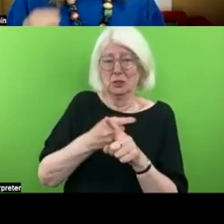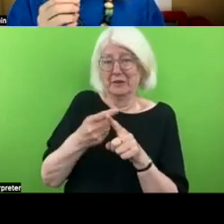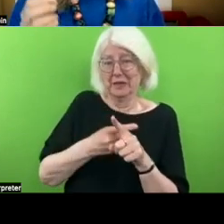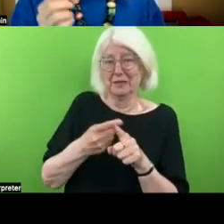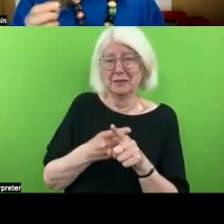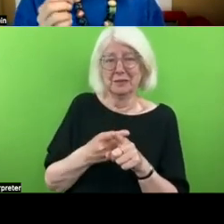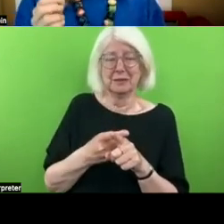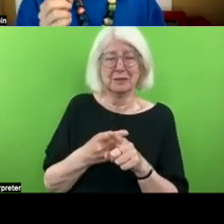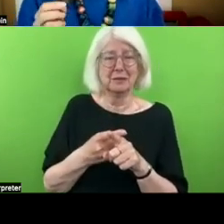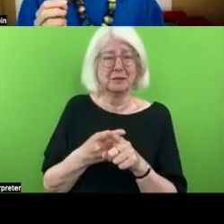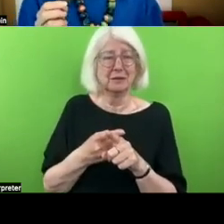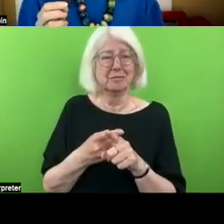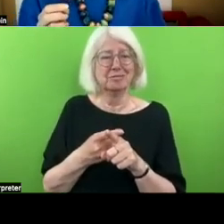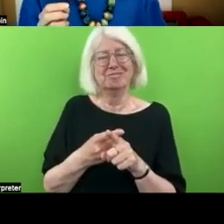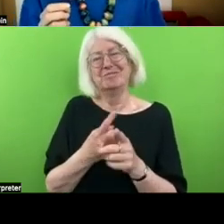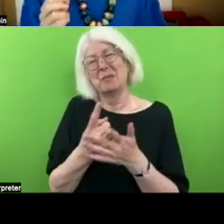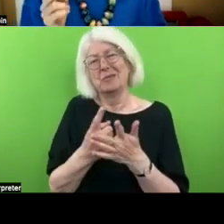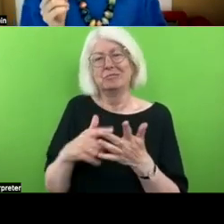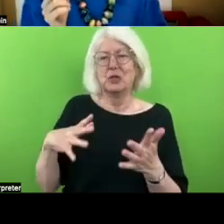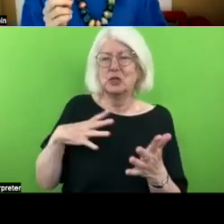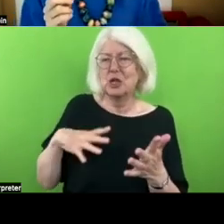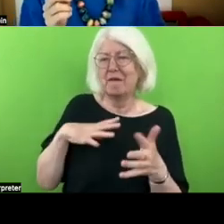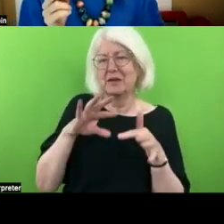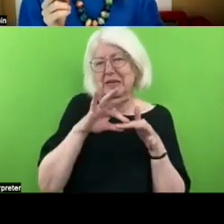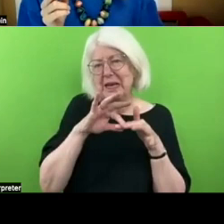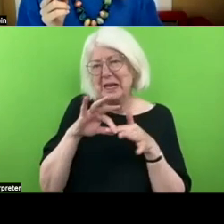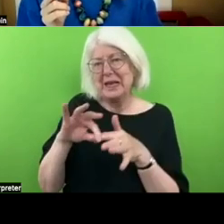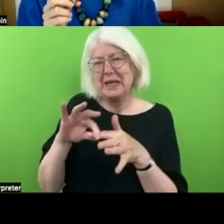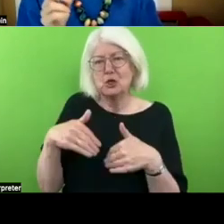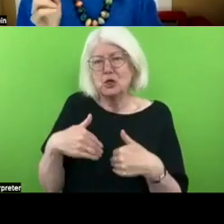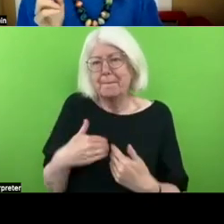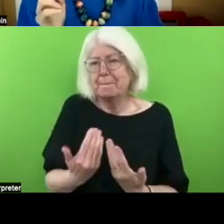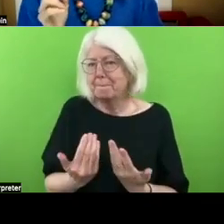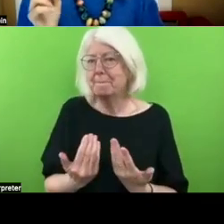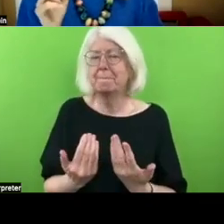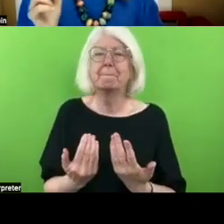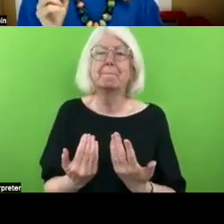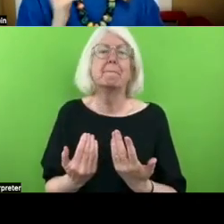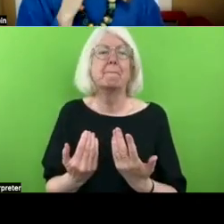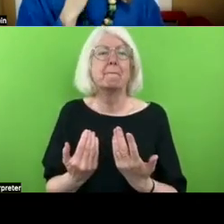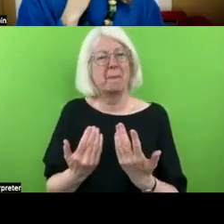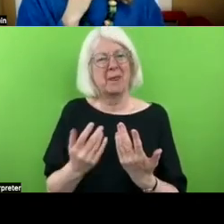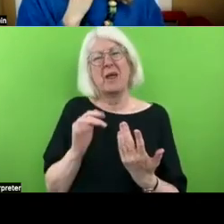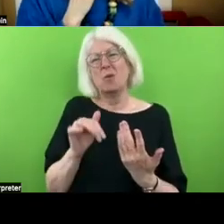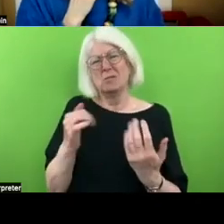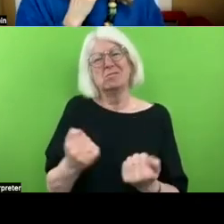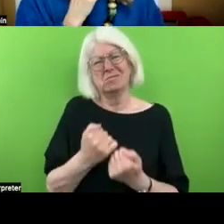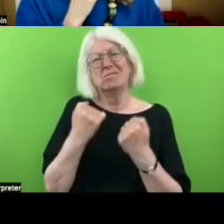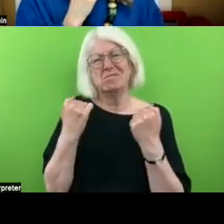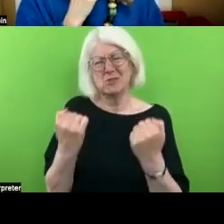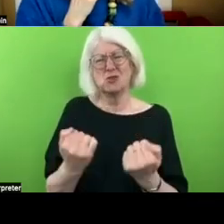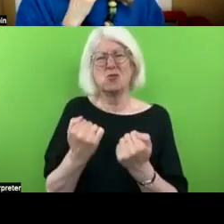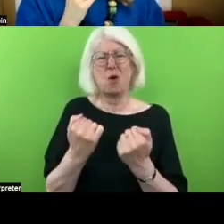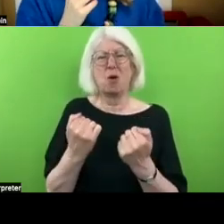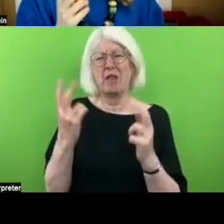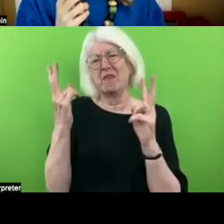There was quite a bit around servant leadership, partly because that was quite a strong theme in the interviews with the